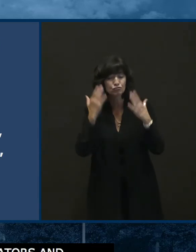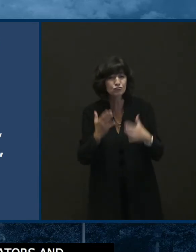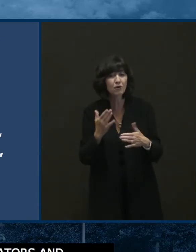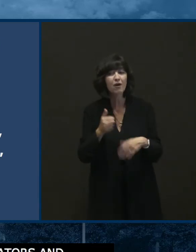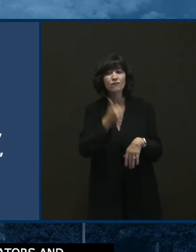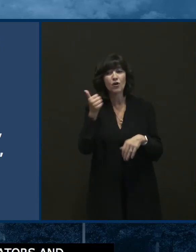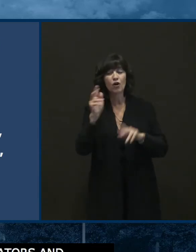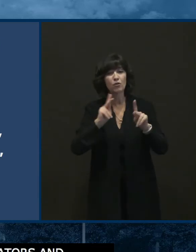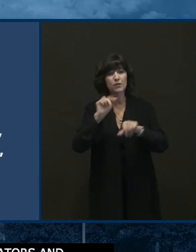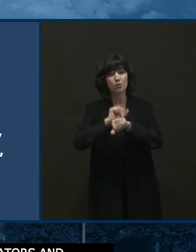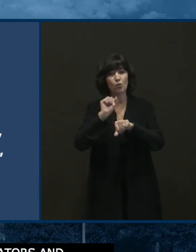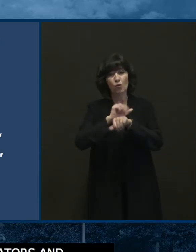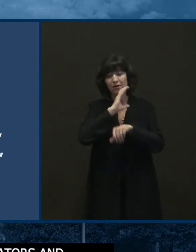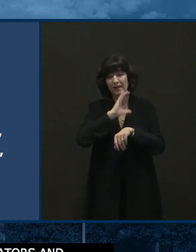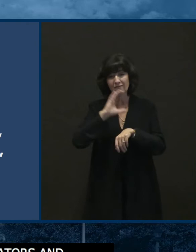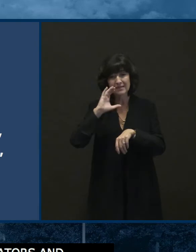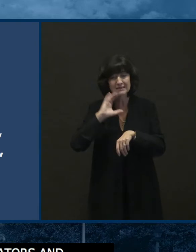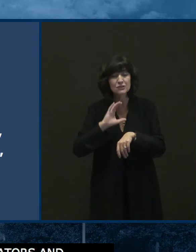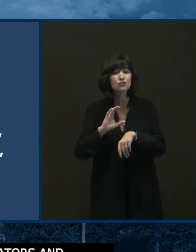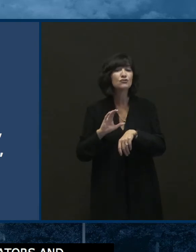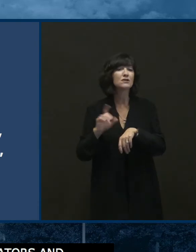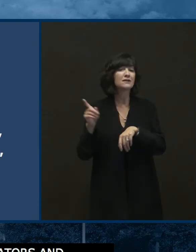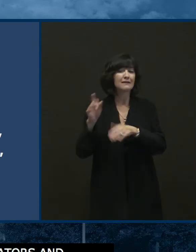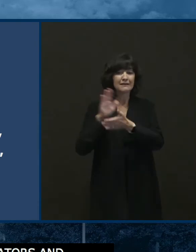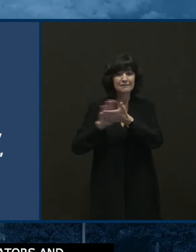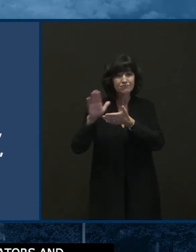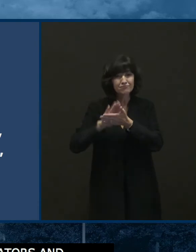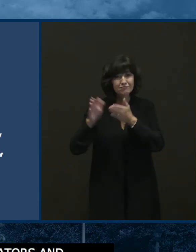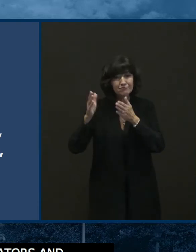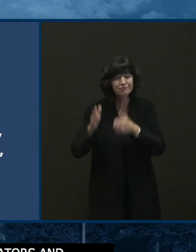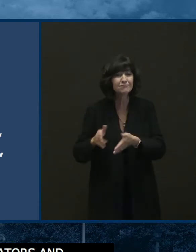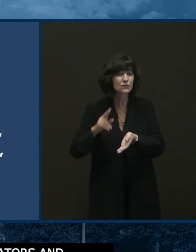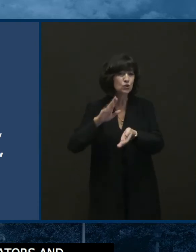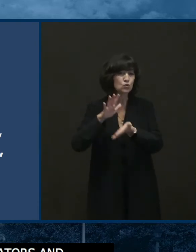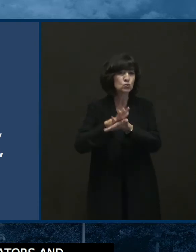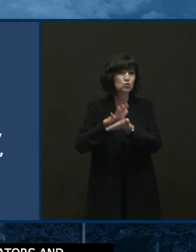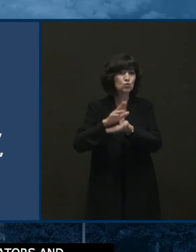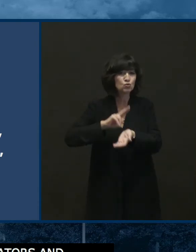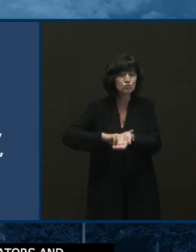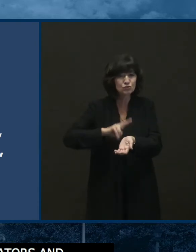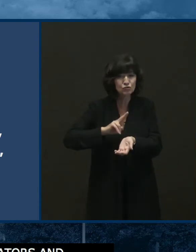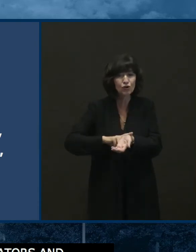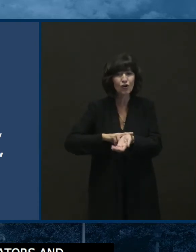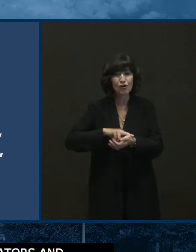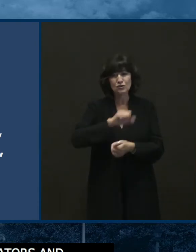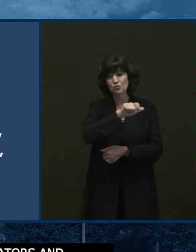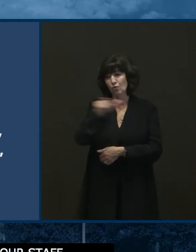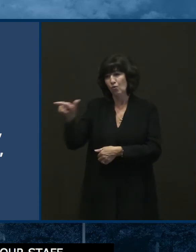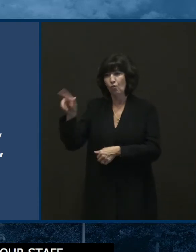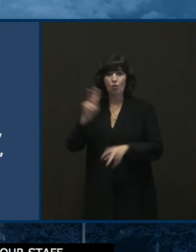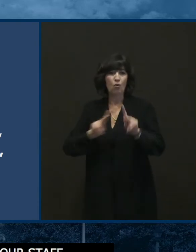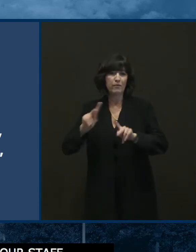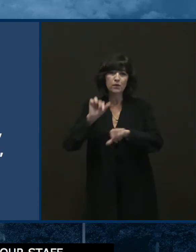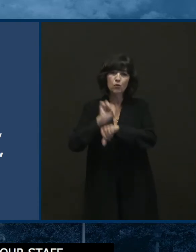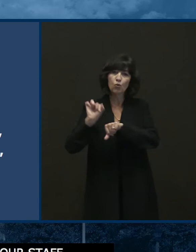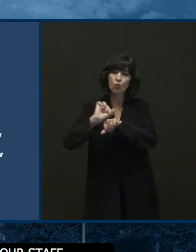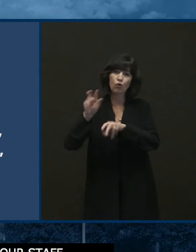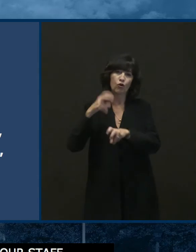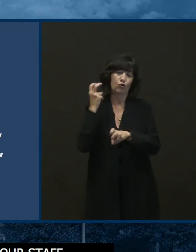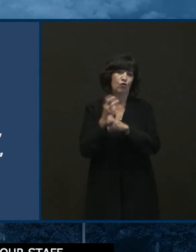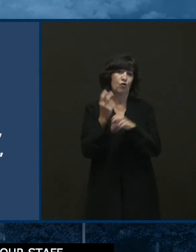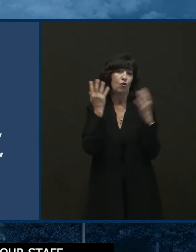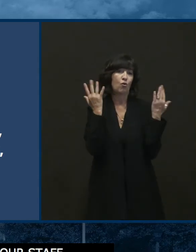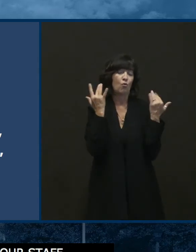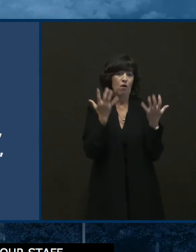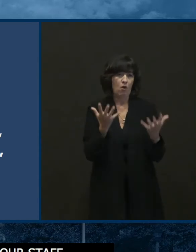staff members have truly diligently worked to make this a possibility for our students who choose to